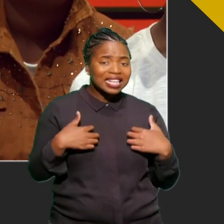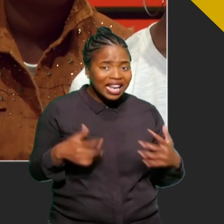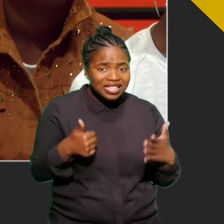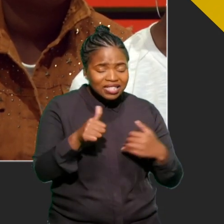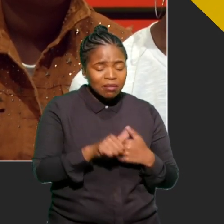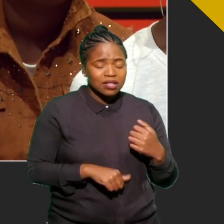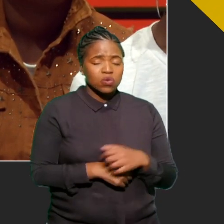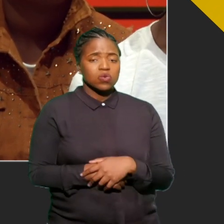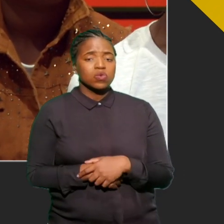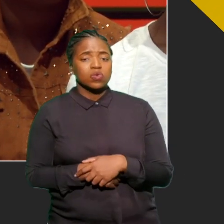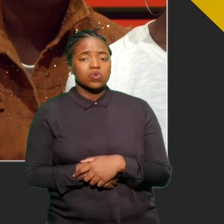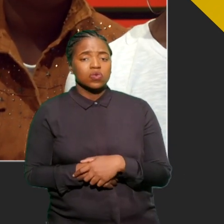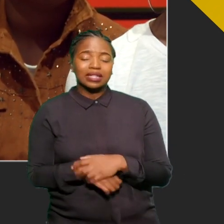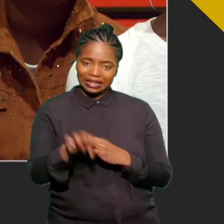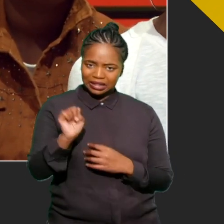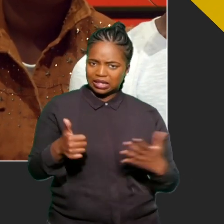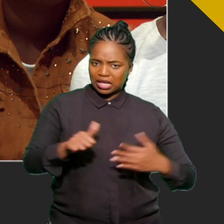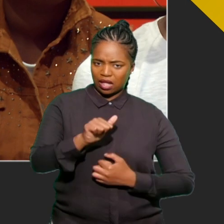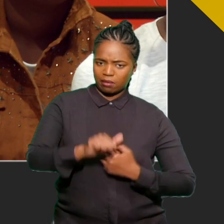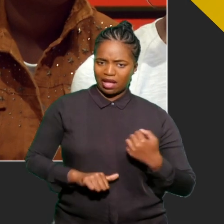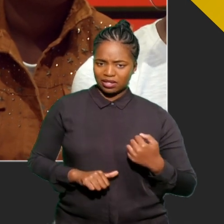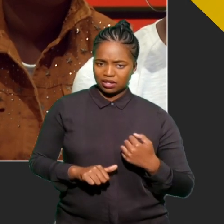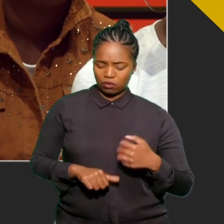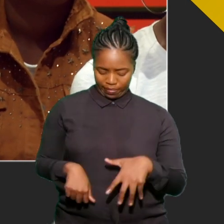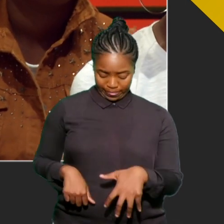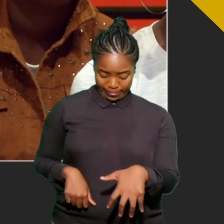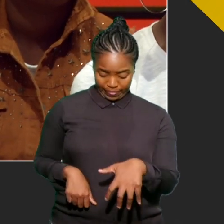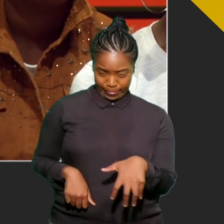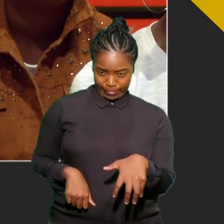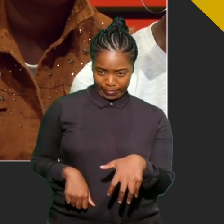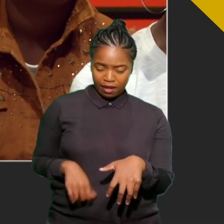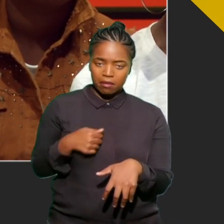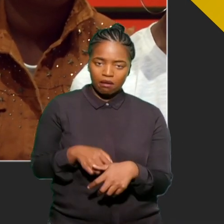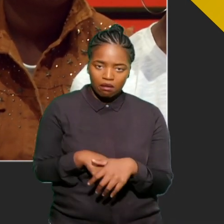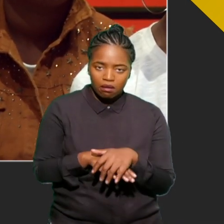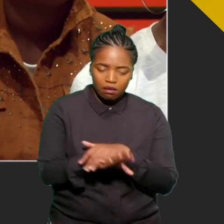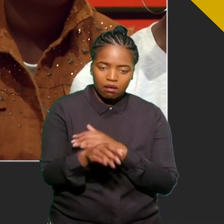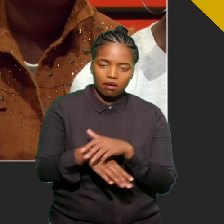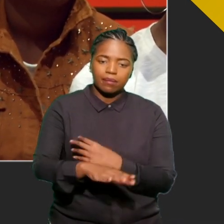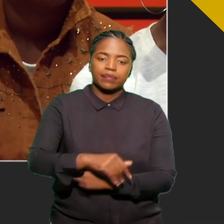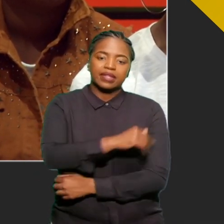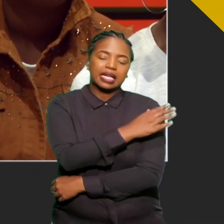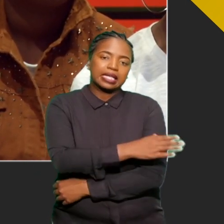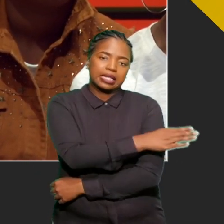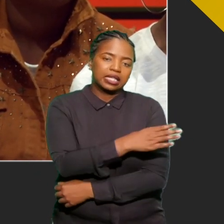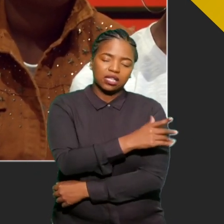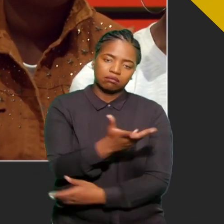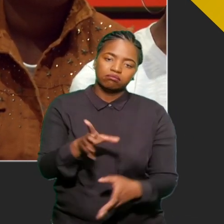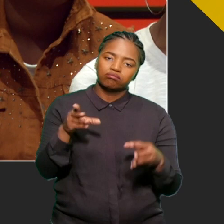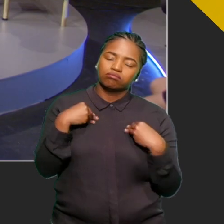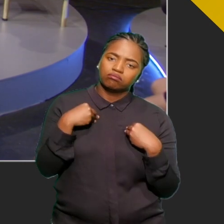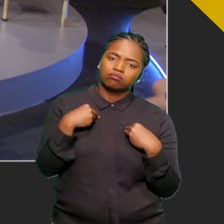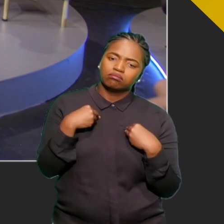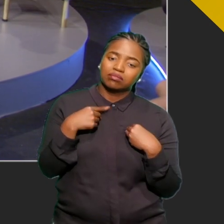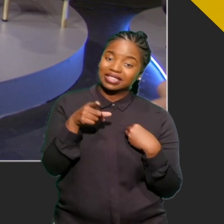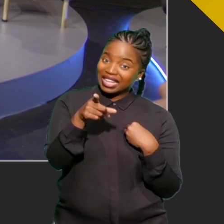6 months. Yes. Sure. Being sabo bebang aspo ni si susa minga kala sebabo na 6 months to attend the clinic. Yindo vele be meaning yenzele. Good thing accept. And you're